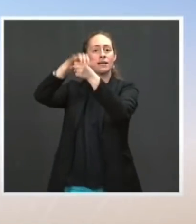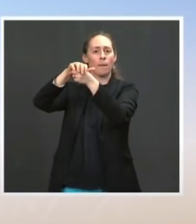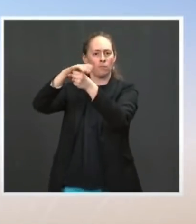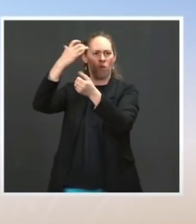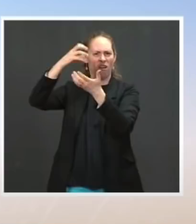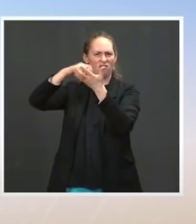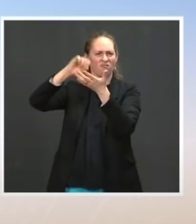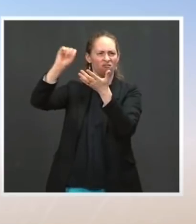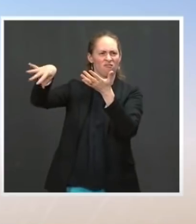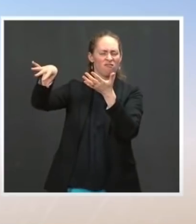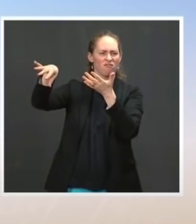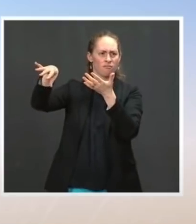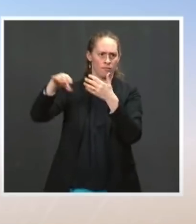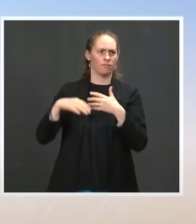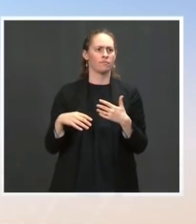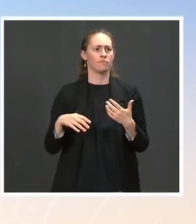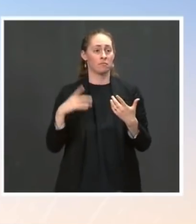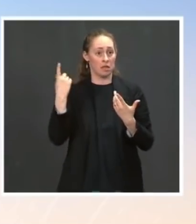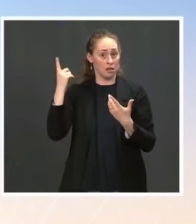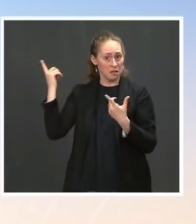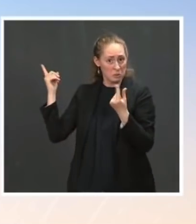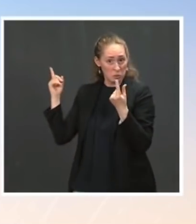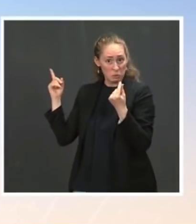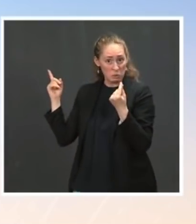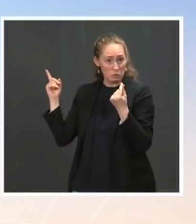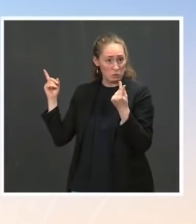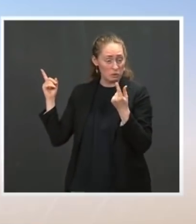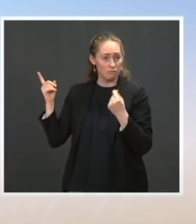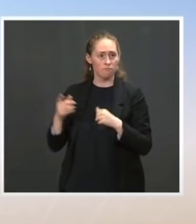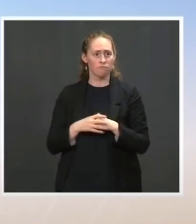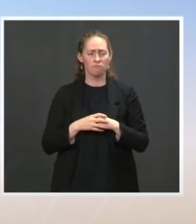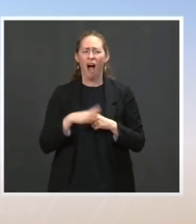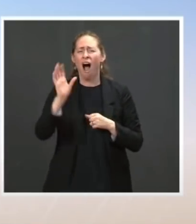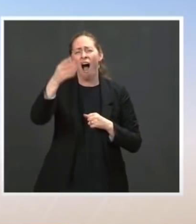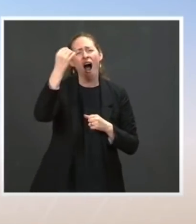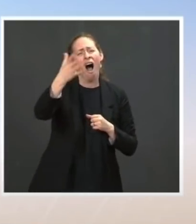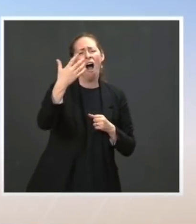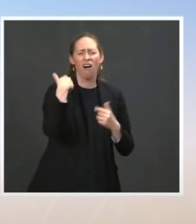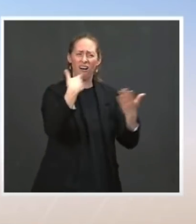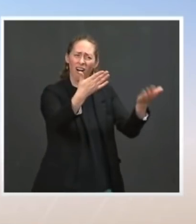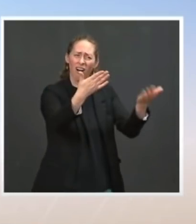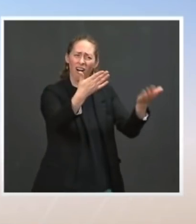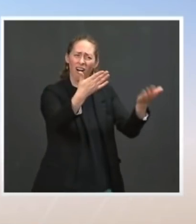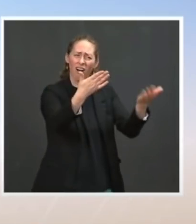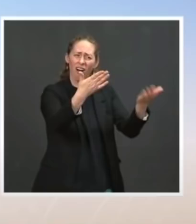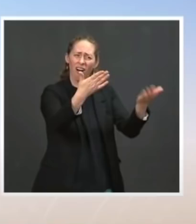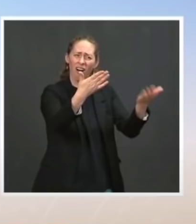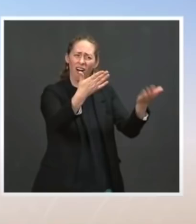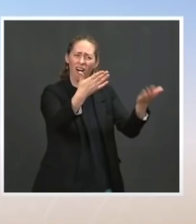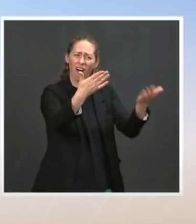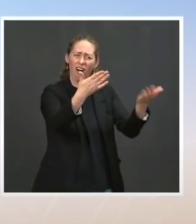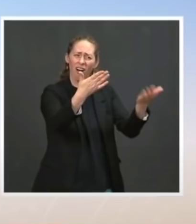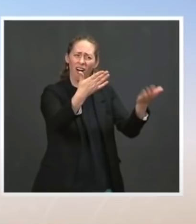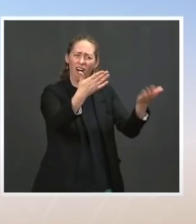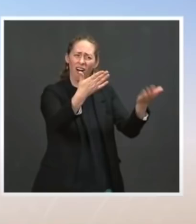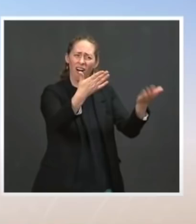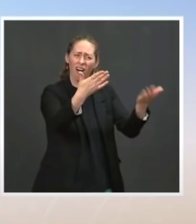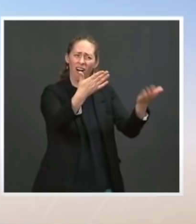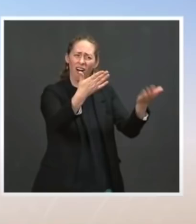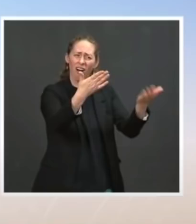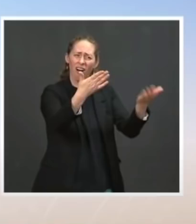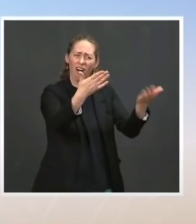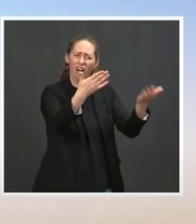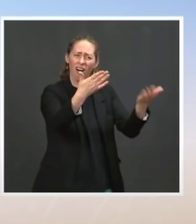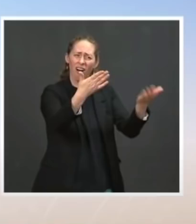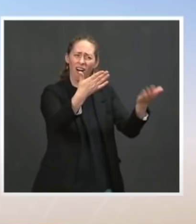caps. Well, I would say first, we welcome ideas. We welcome proposals from a range of members, and many of them. Lily, this is the same